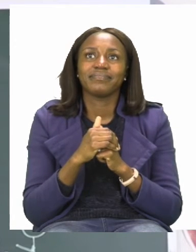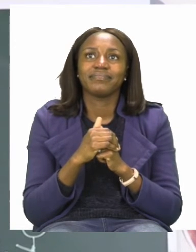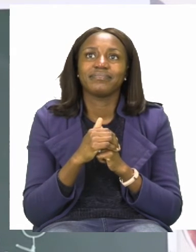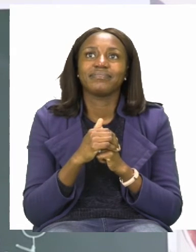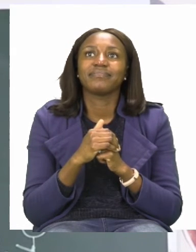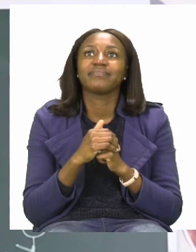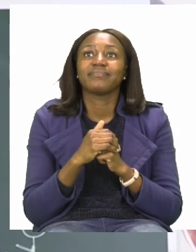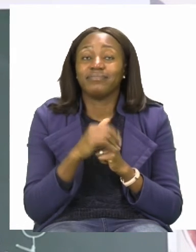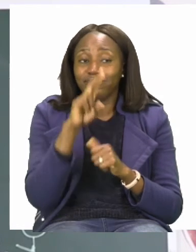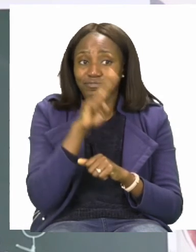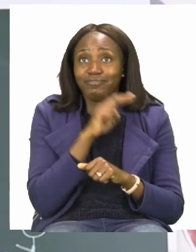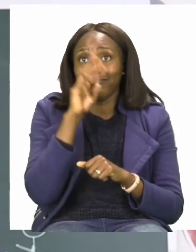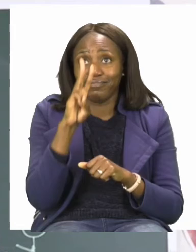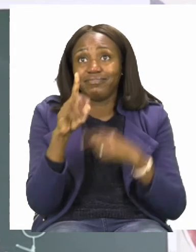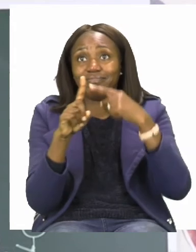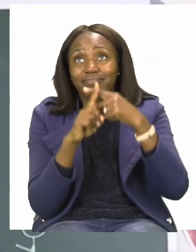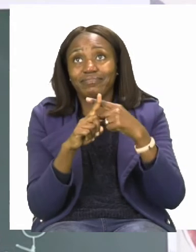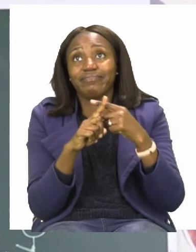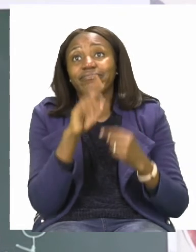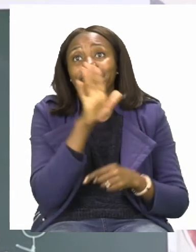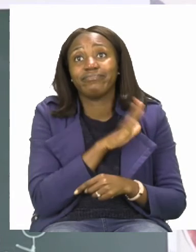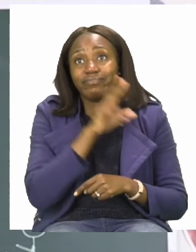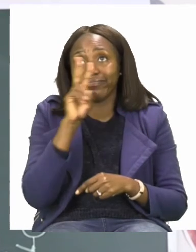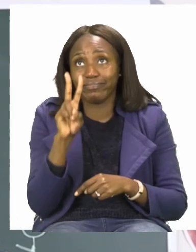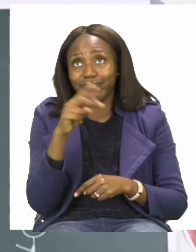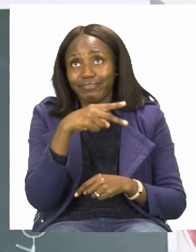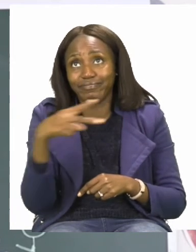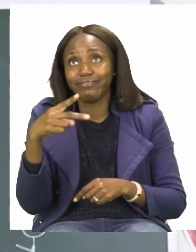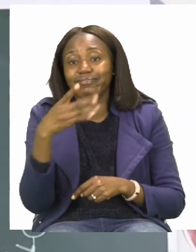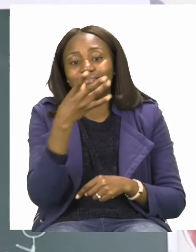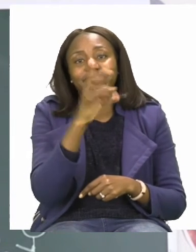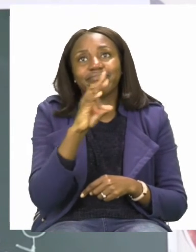that 23 plus 52 will give us